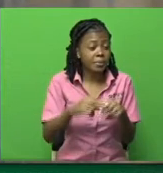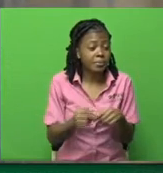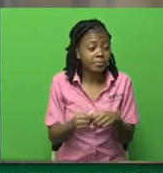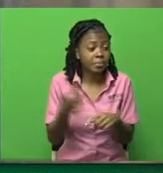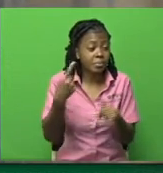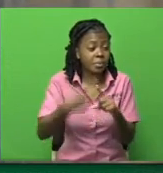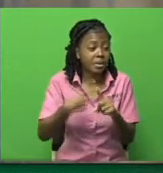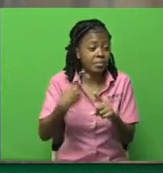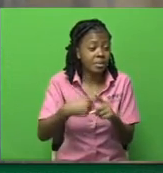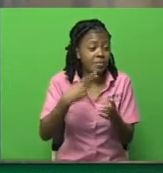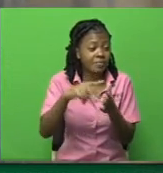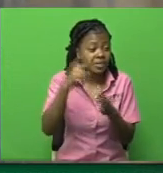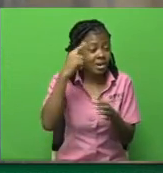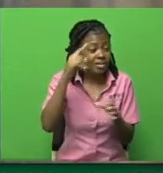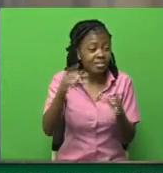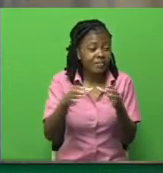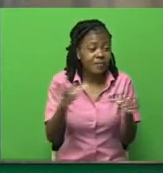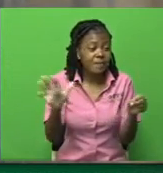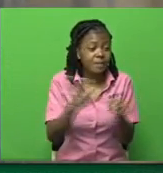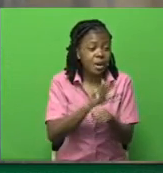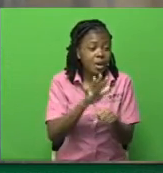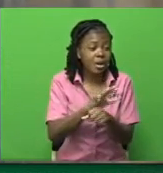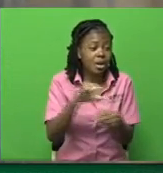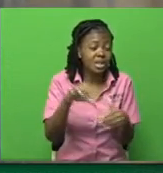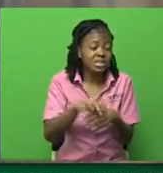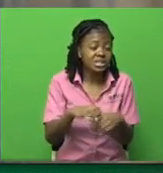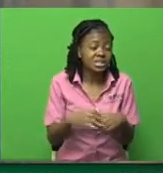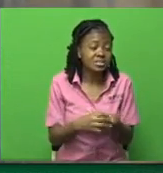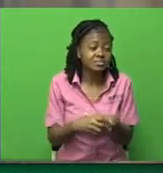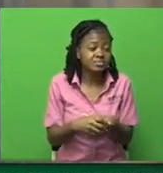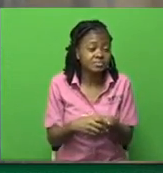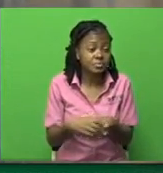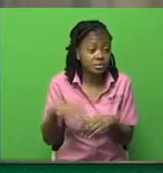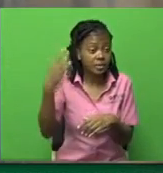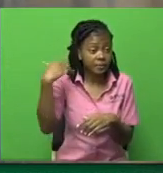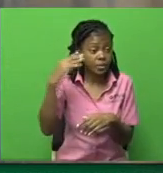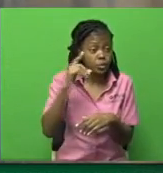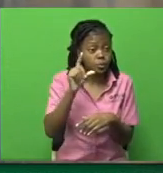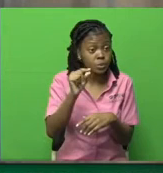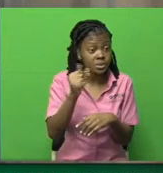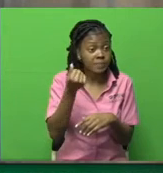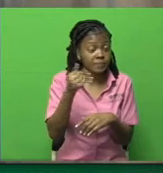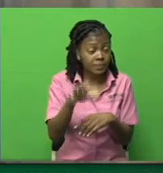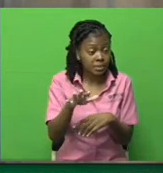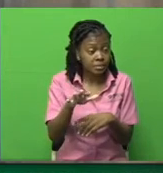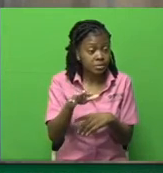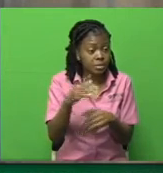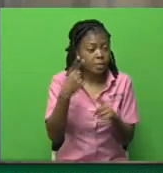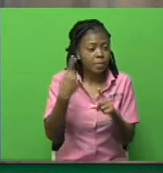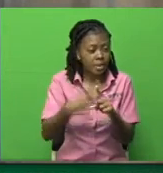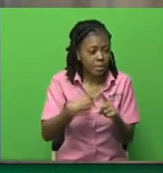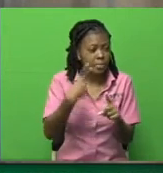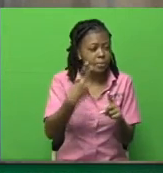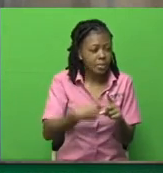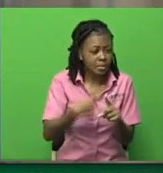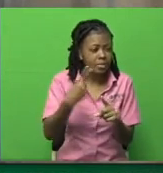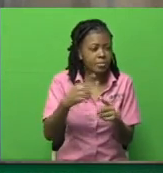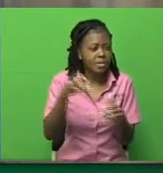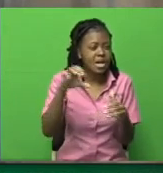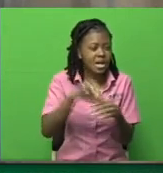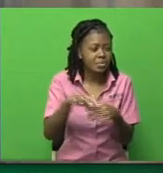remember that for drivers using super gas in 2015 their monthly bill would have been 432